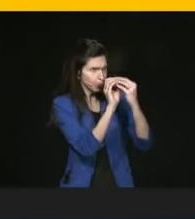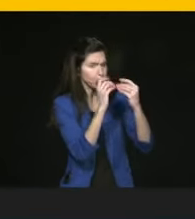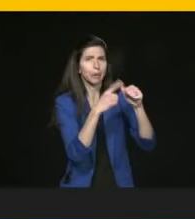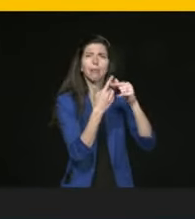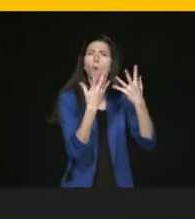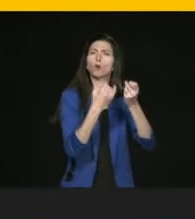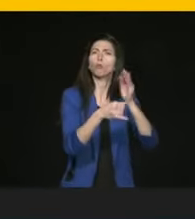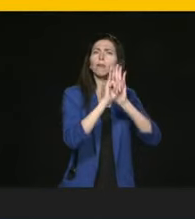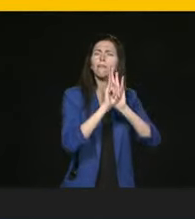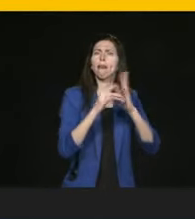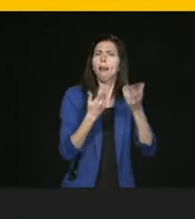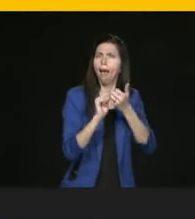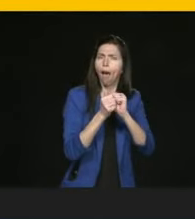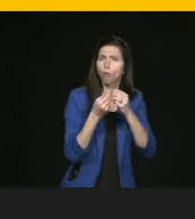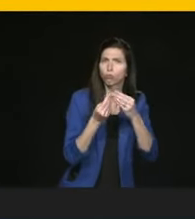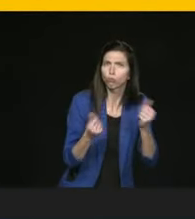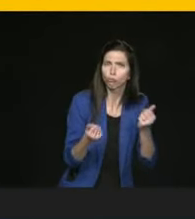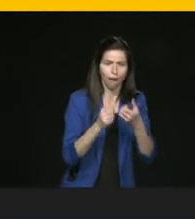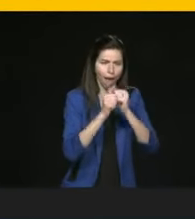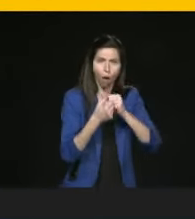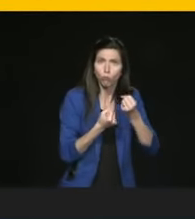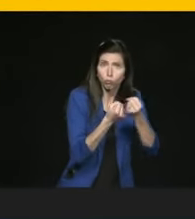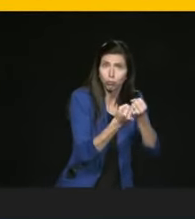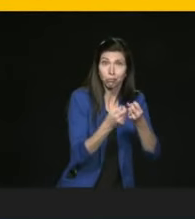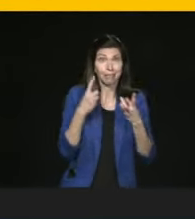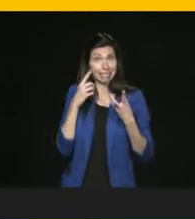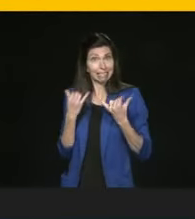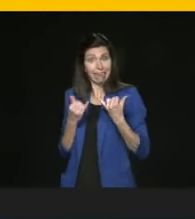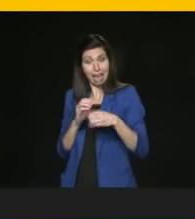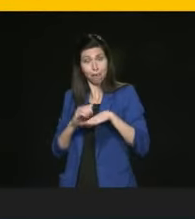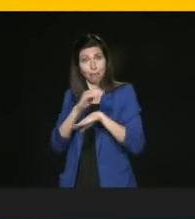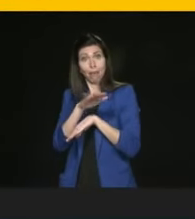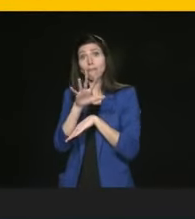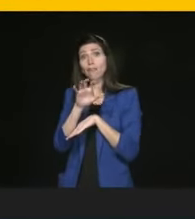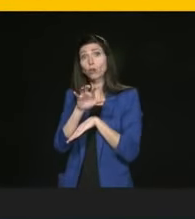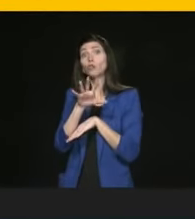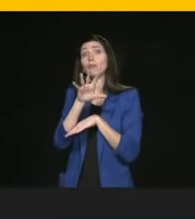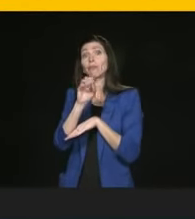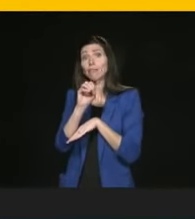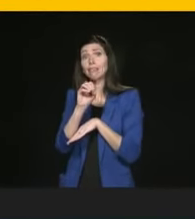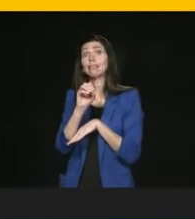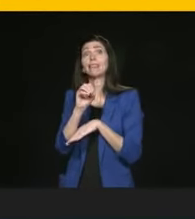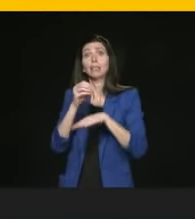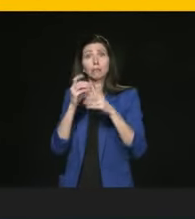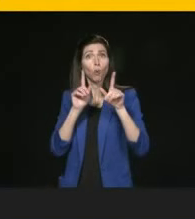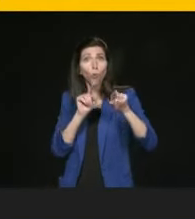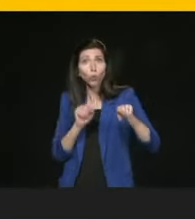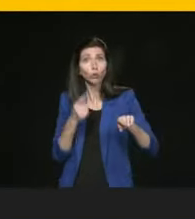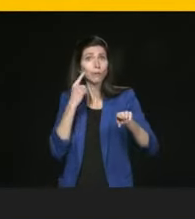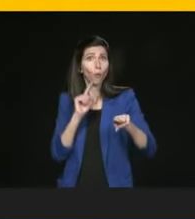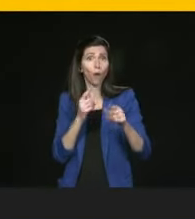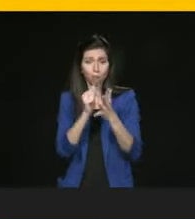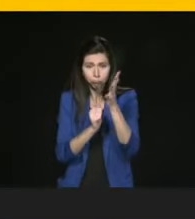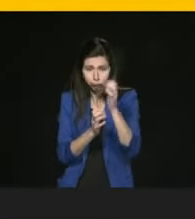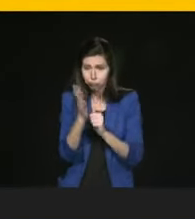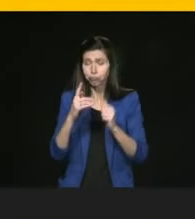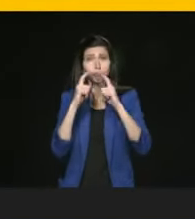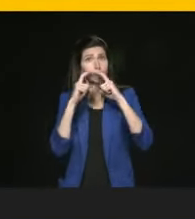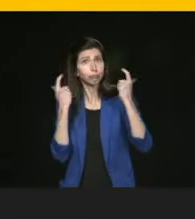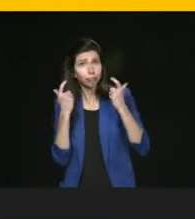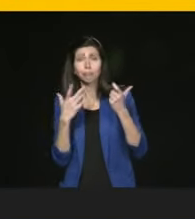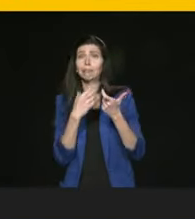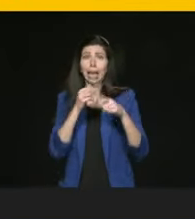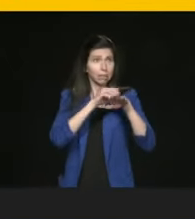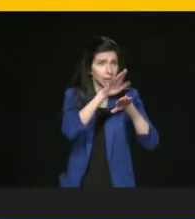shipped 555 orders for PPE, personal protective equipment. In regards to testing, nursing stations and health centres in each region have